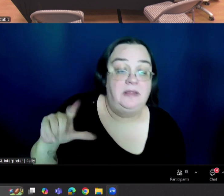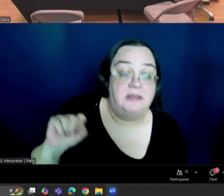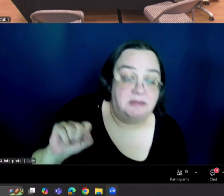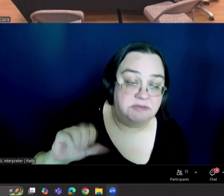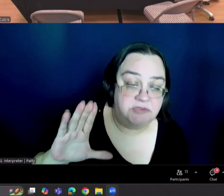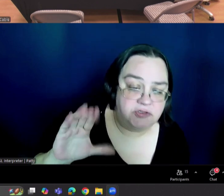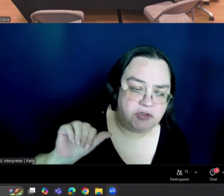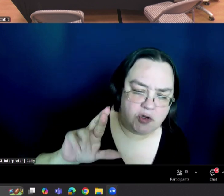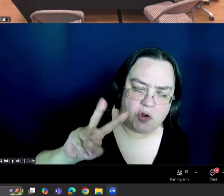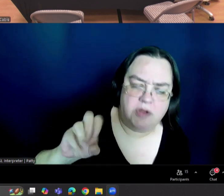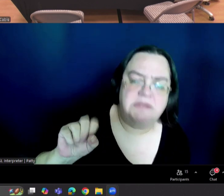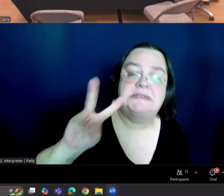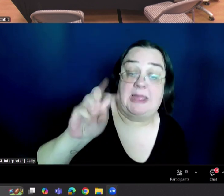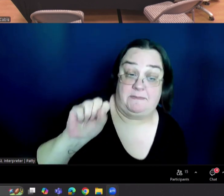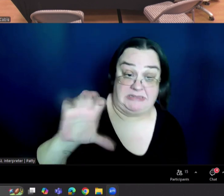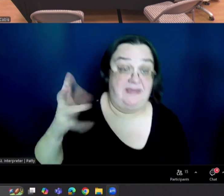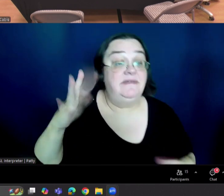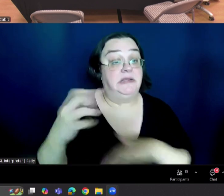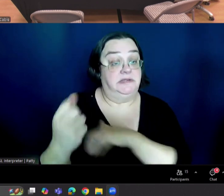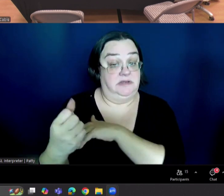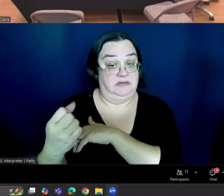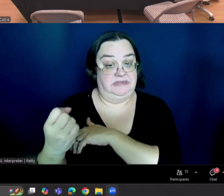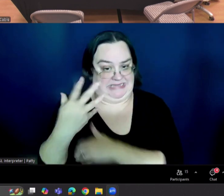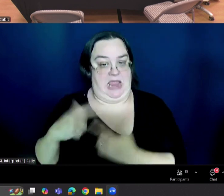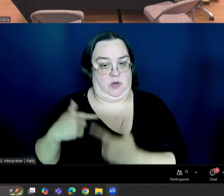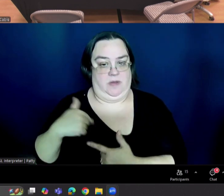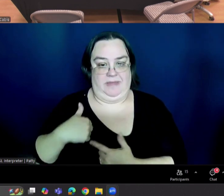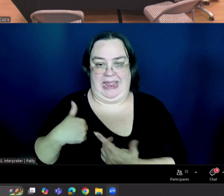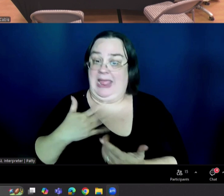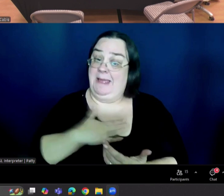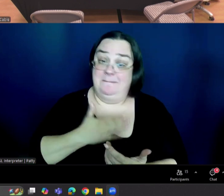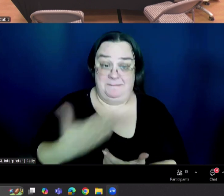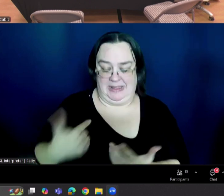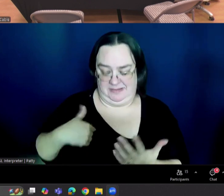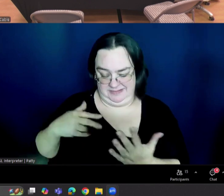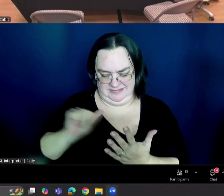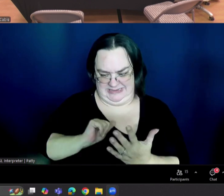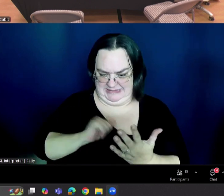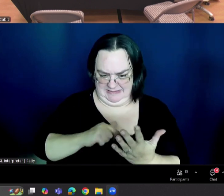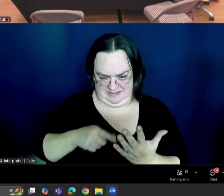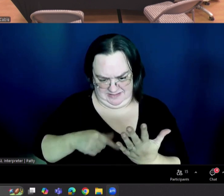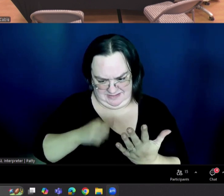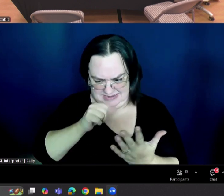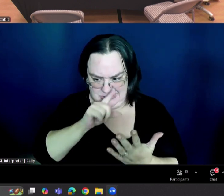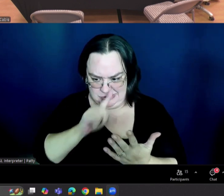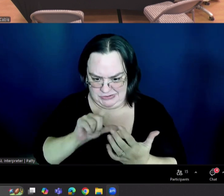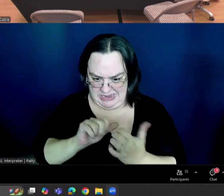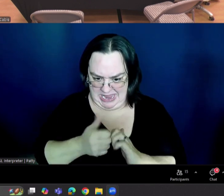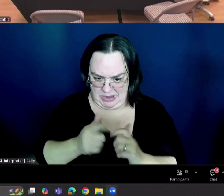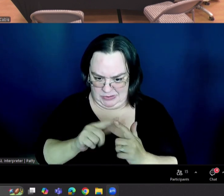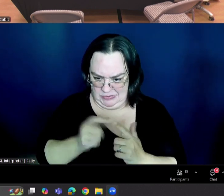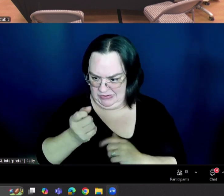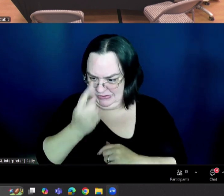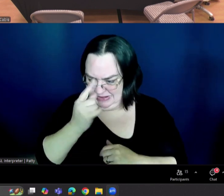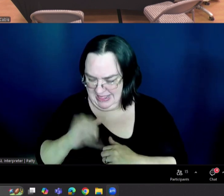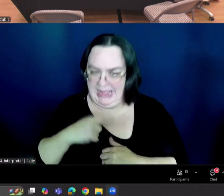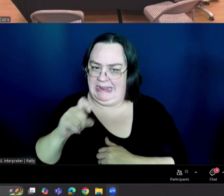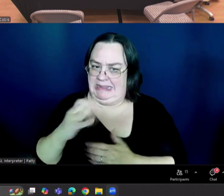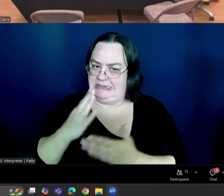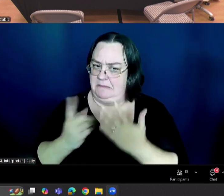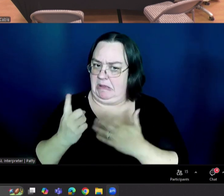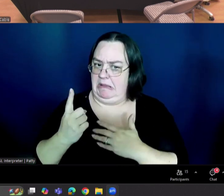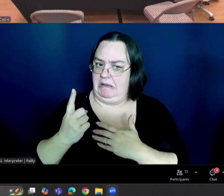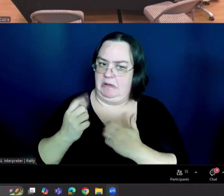to me. I'll admit I'm not sure how to interpret it myself, and so I do need to get somebody on board with